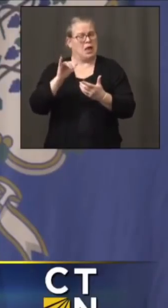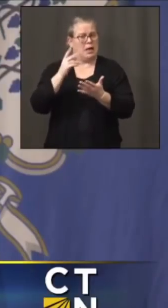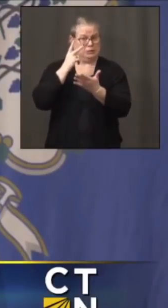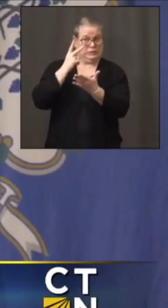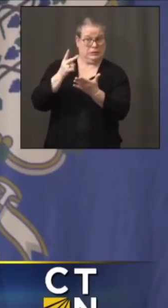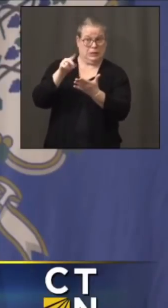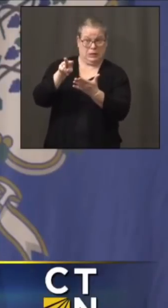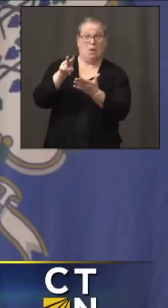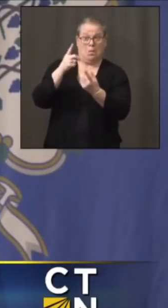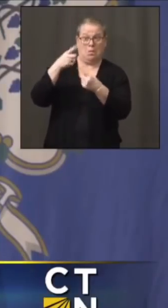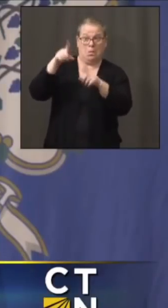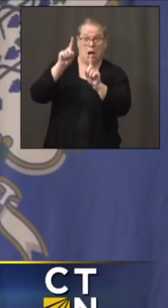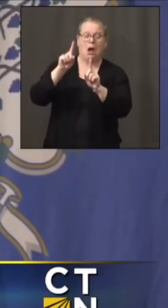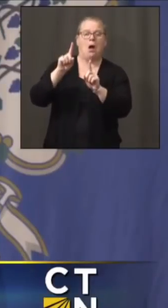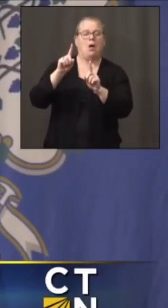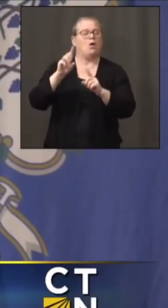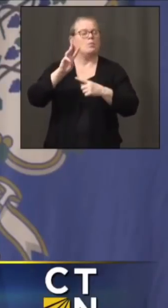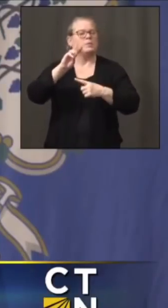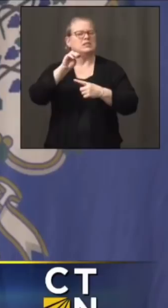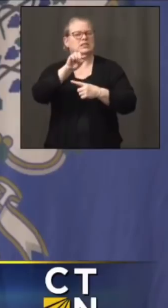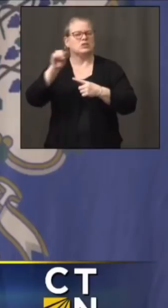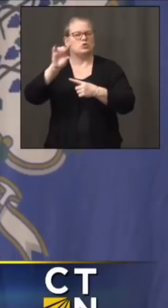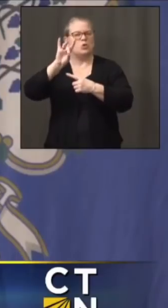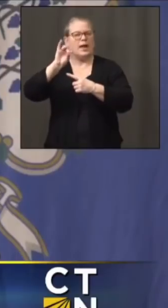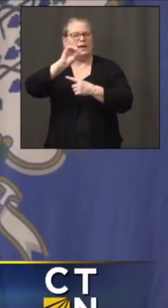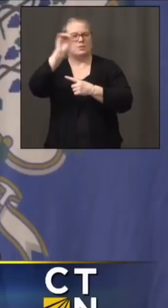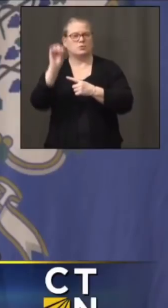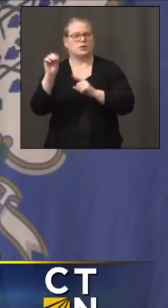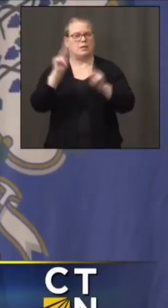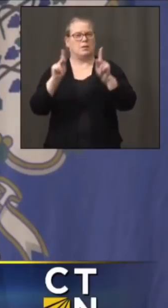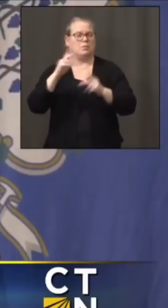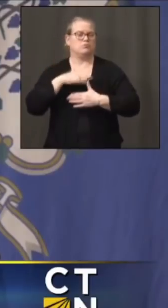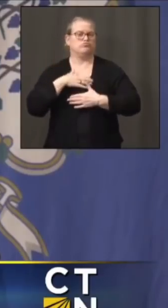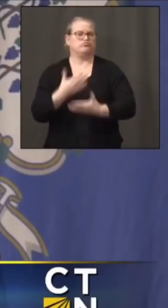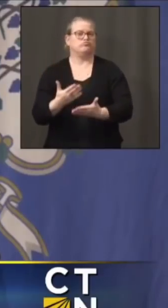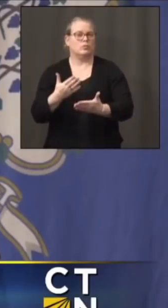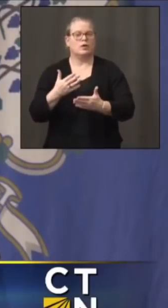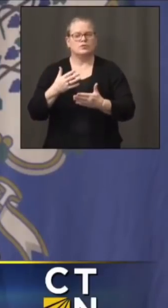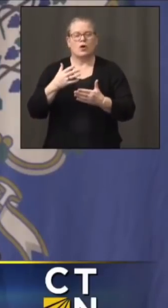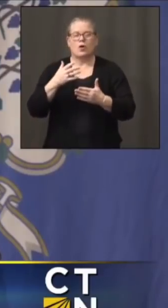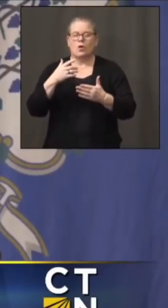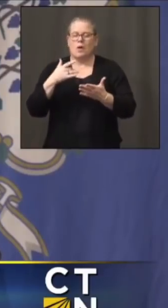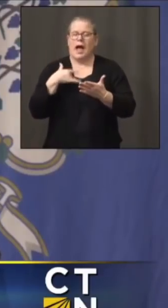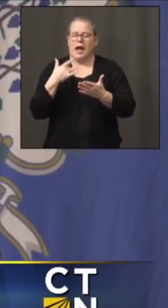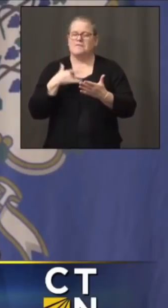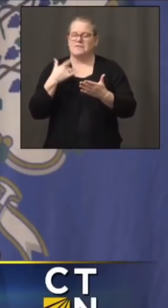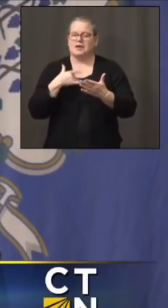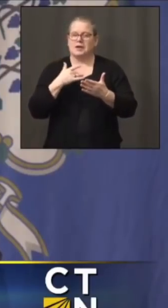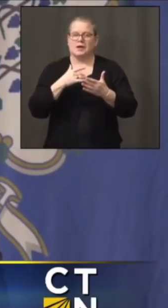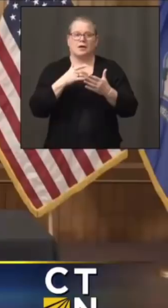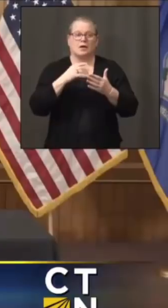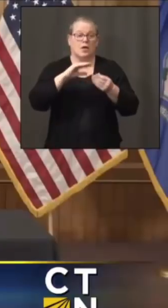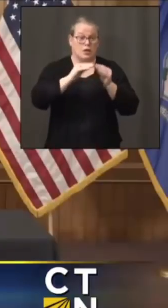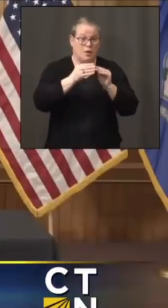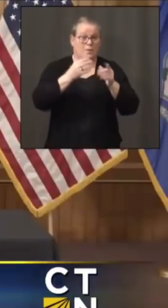on a timely basis. I think demand is going to outstrip supply for quite some time.